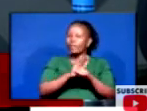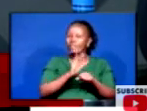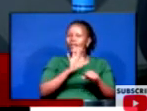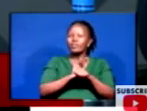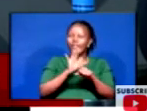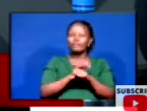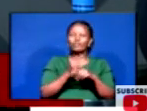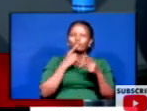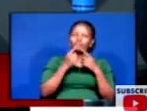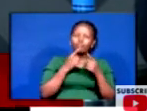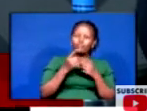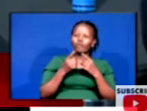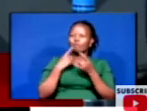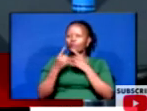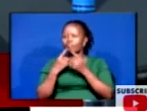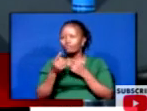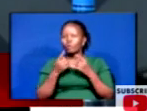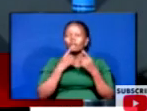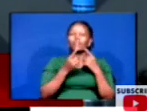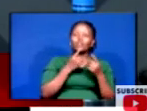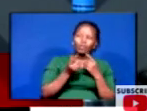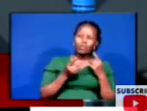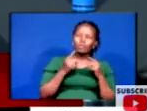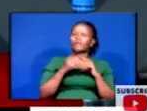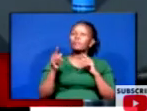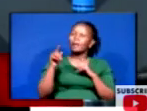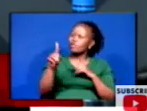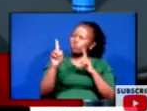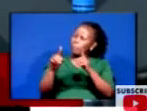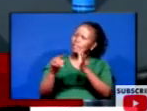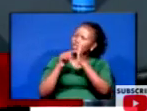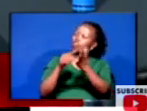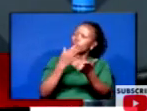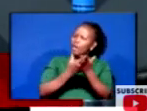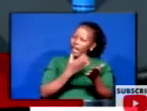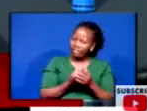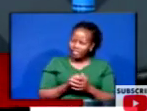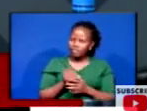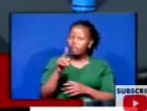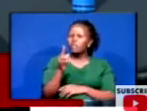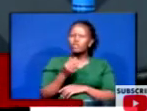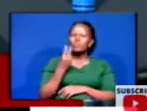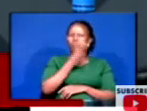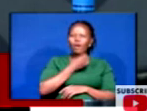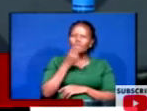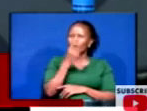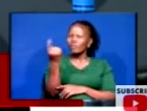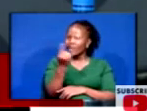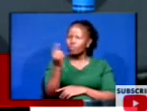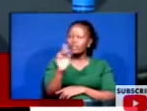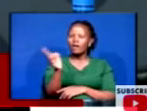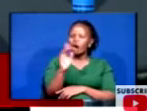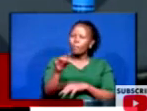lot of sensationalism. Yeah. But show us the evidence. Mm-hmm. Let your words be accompanied by substance. Yeah. And so the